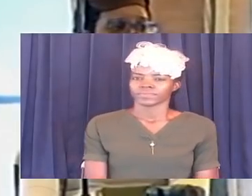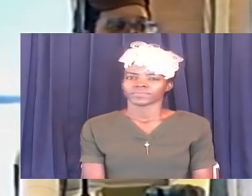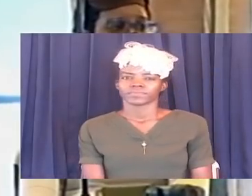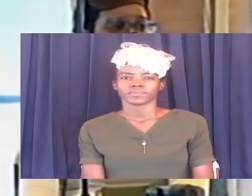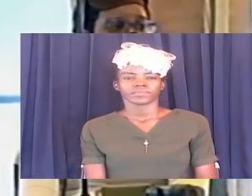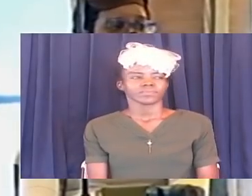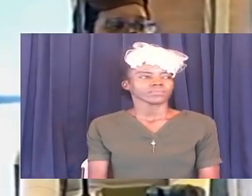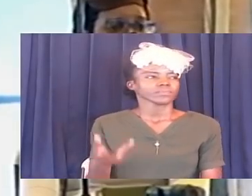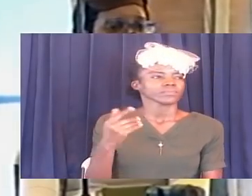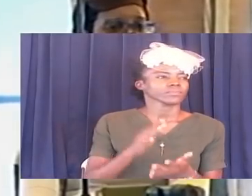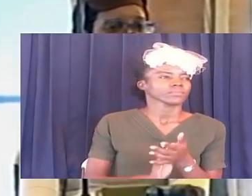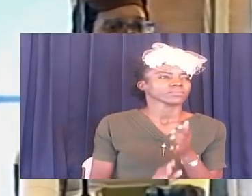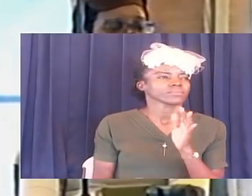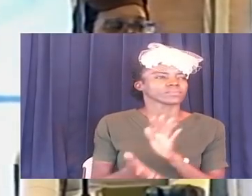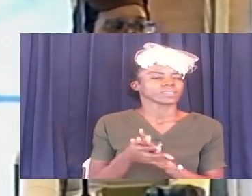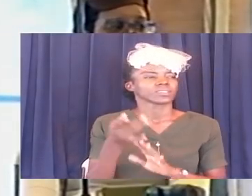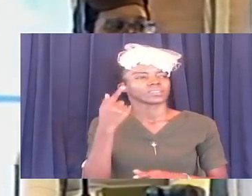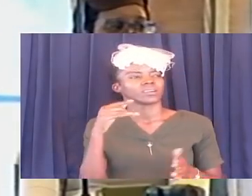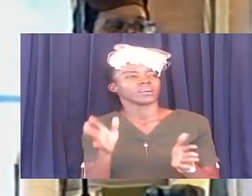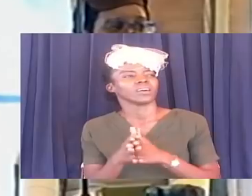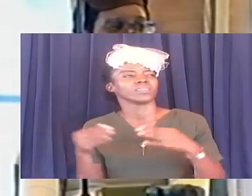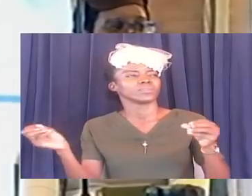says that. Hallelujah.